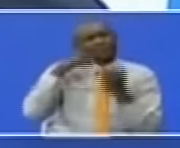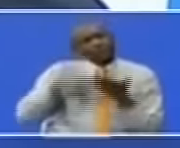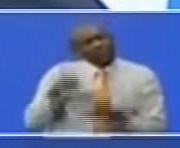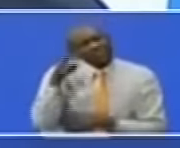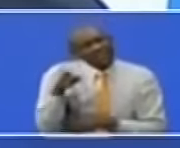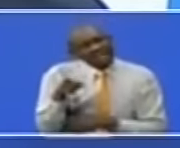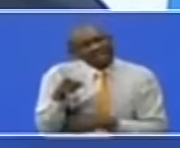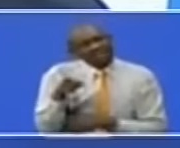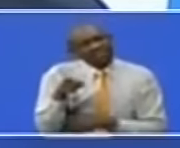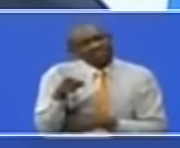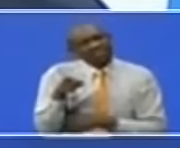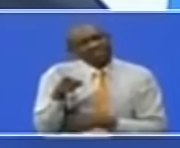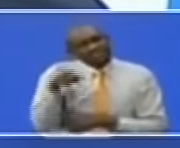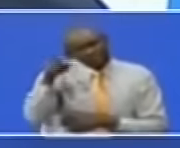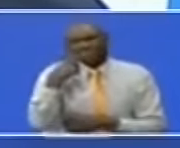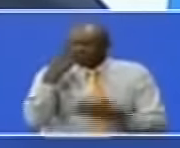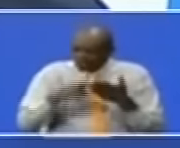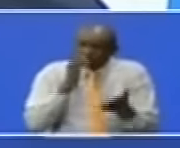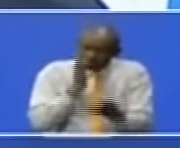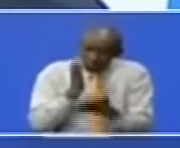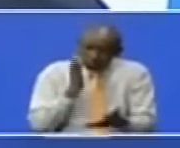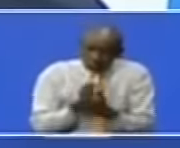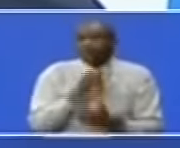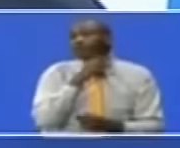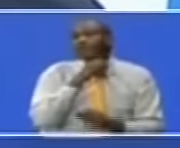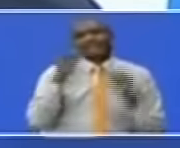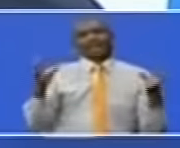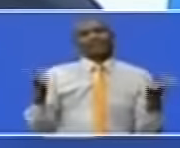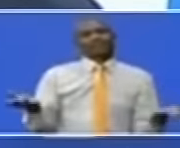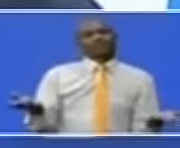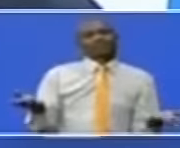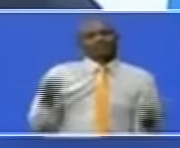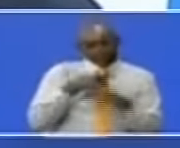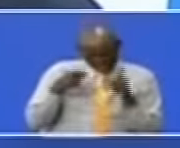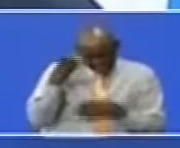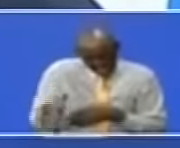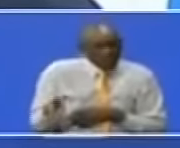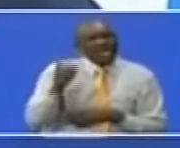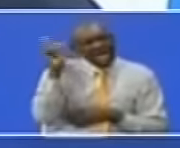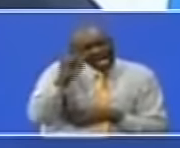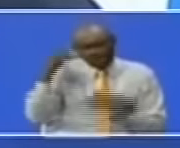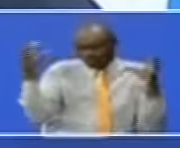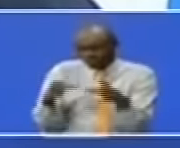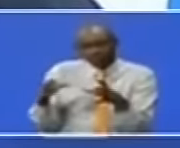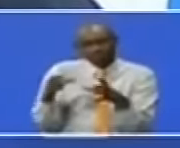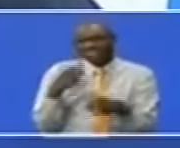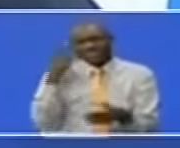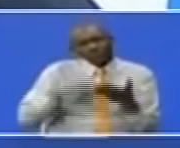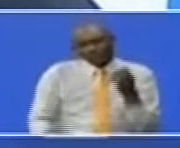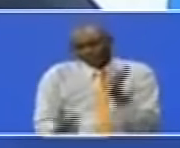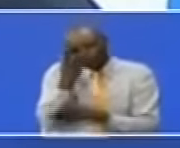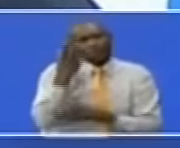did come to the press and say that they have absolutely no complaints about the voting that was going on then. So when did these issues crop